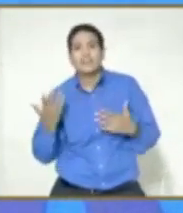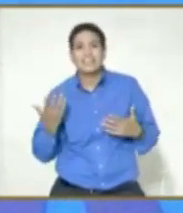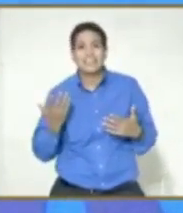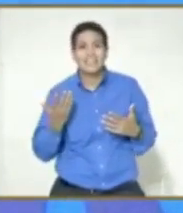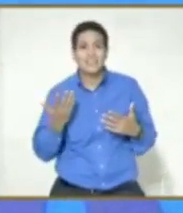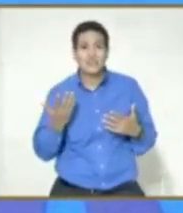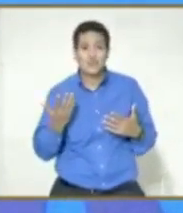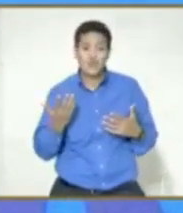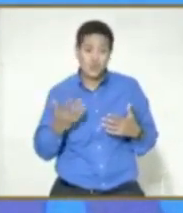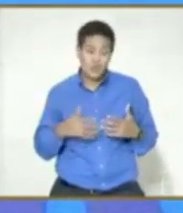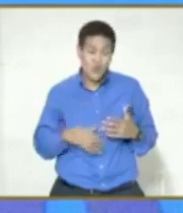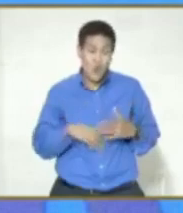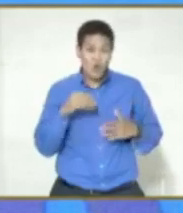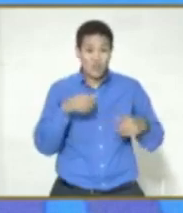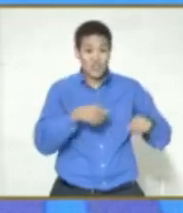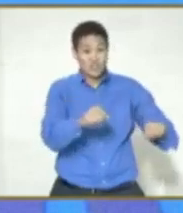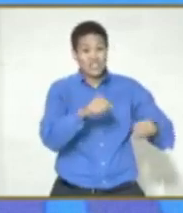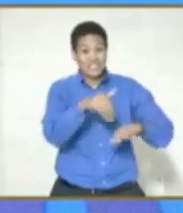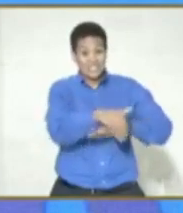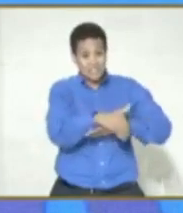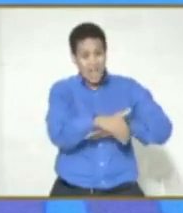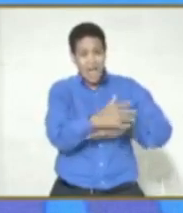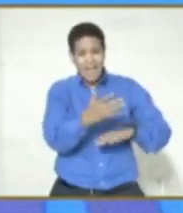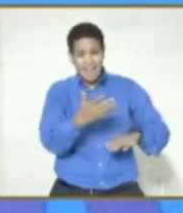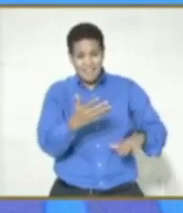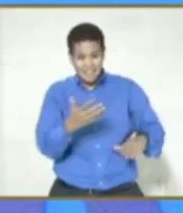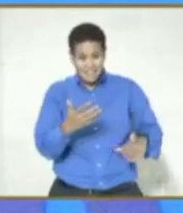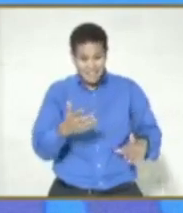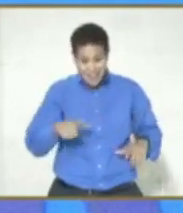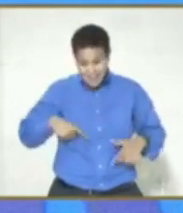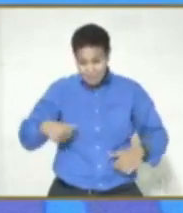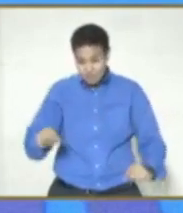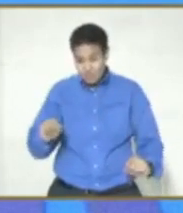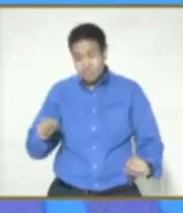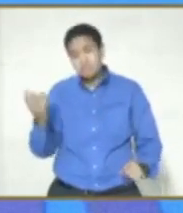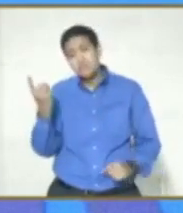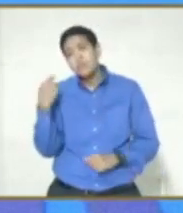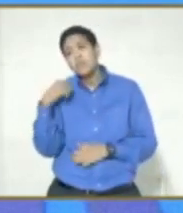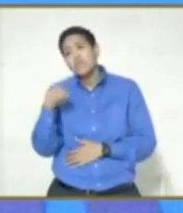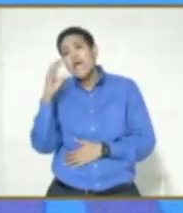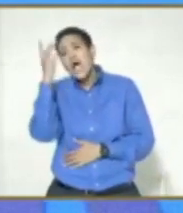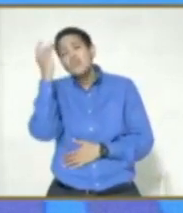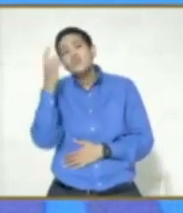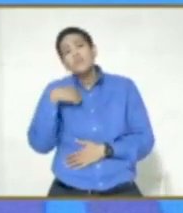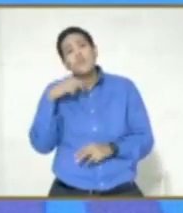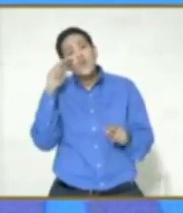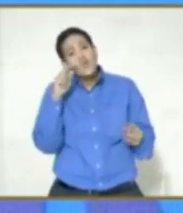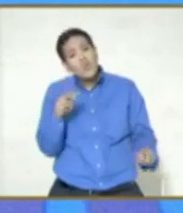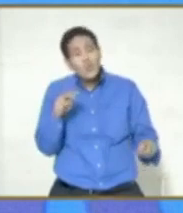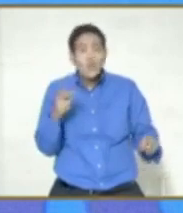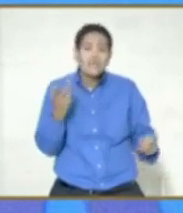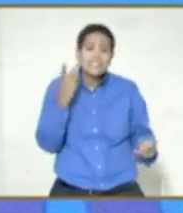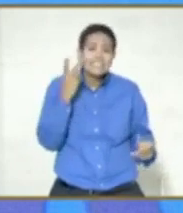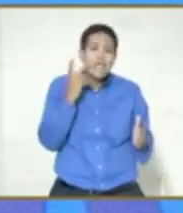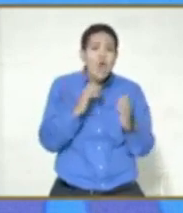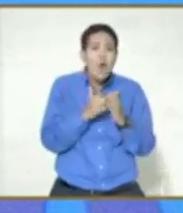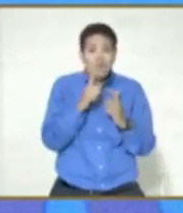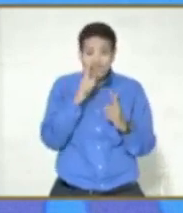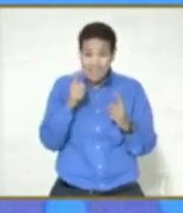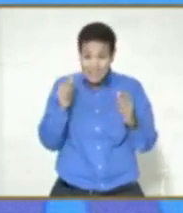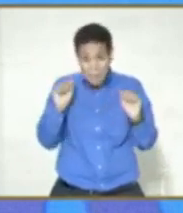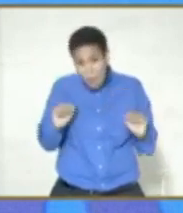streets at night, to put them, we will consider that. So that is something that we will look at and to see how